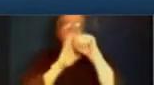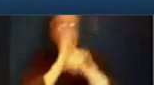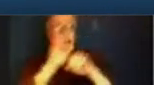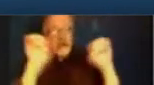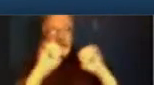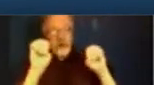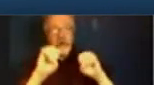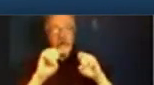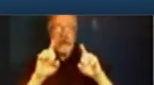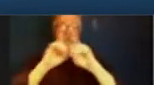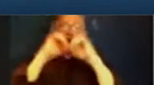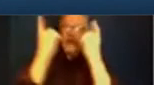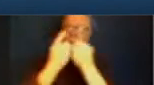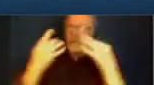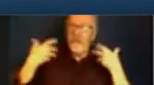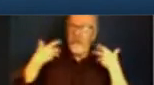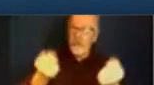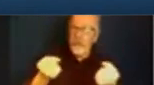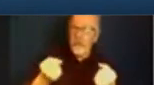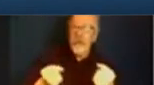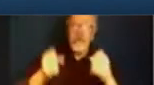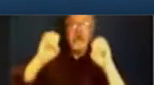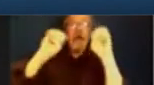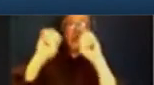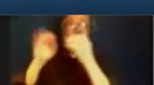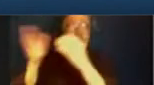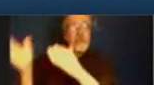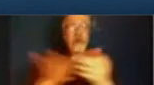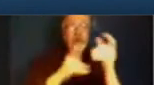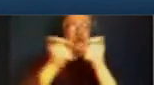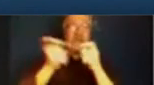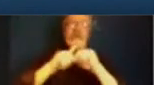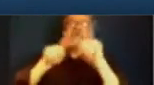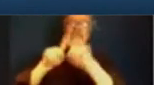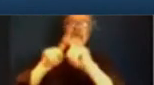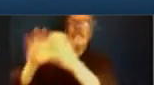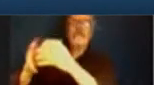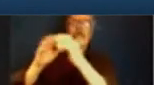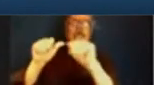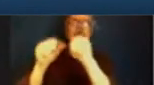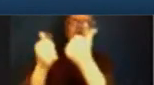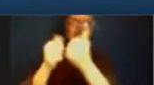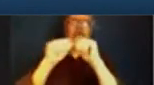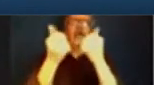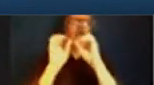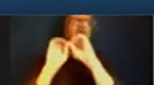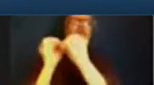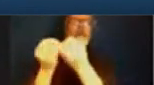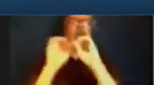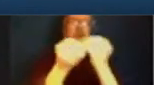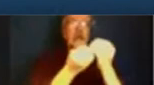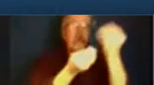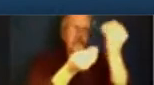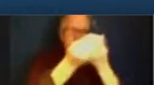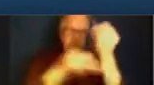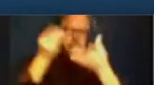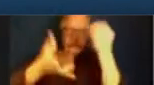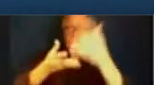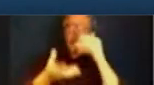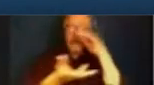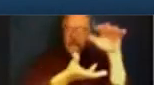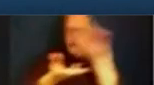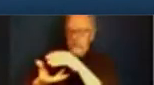emergency management and public health agencies. And then they in turn can work with partners at the local level, community-based